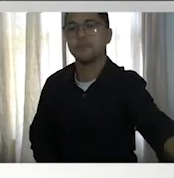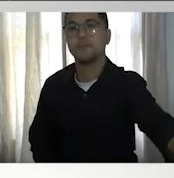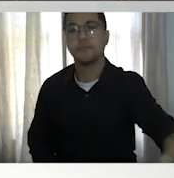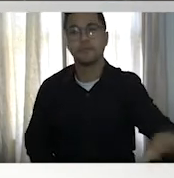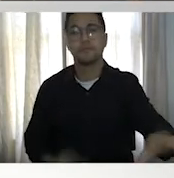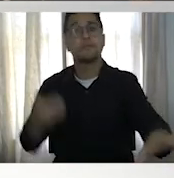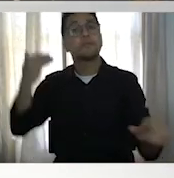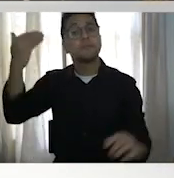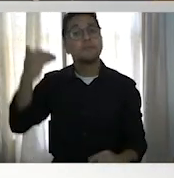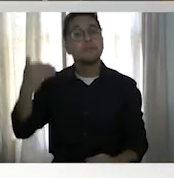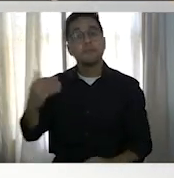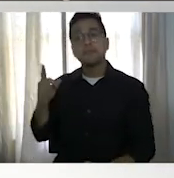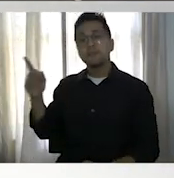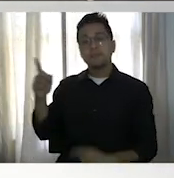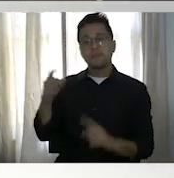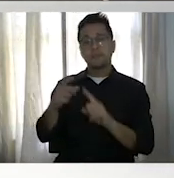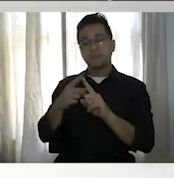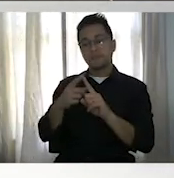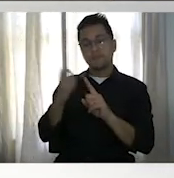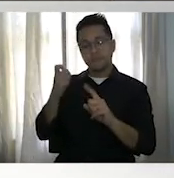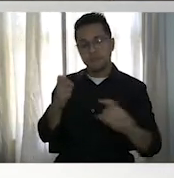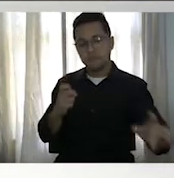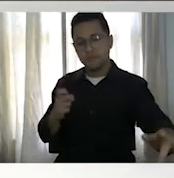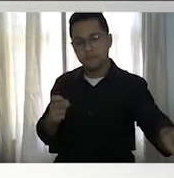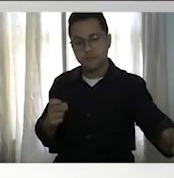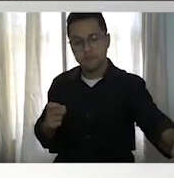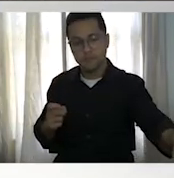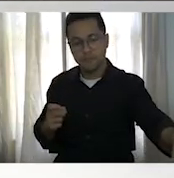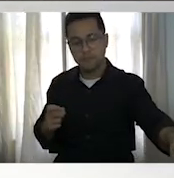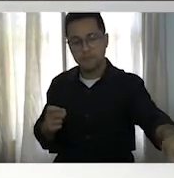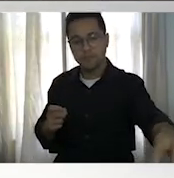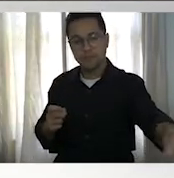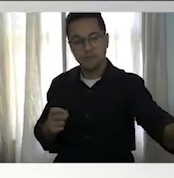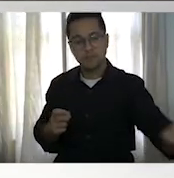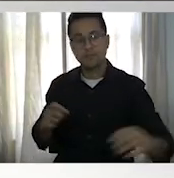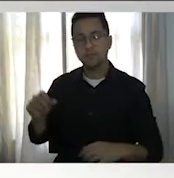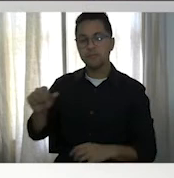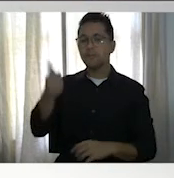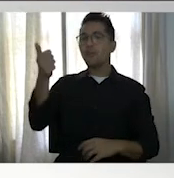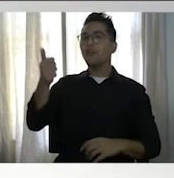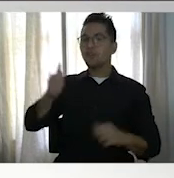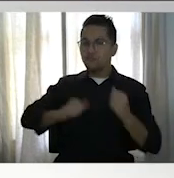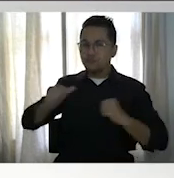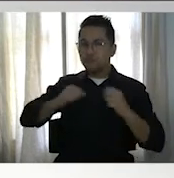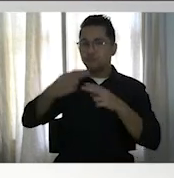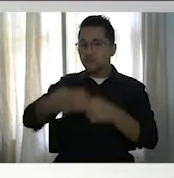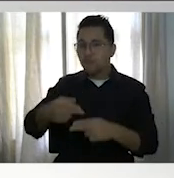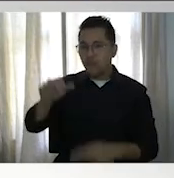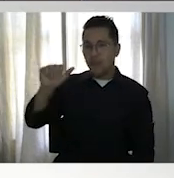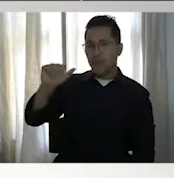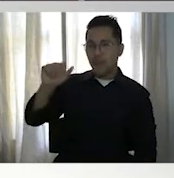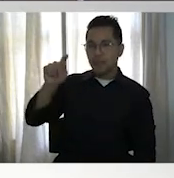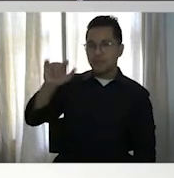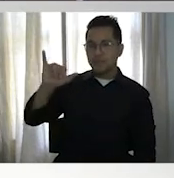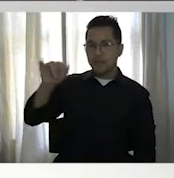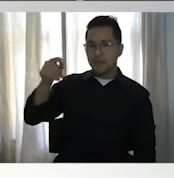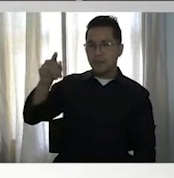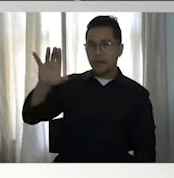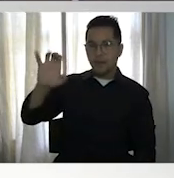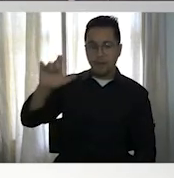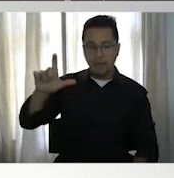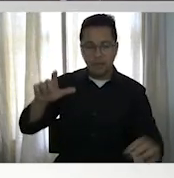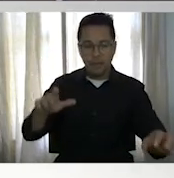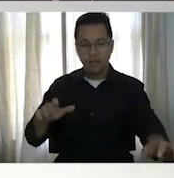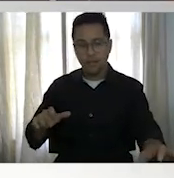This is from another show called Atypical. I don't know if you've seen that, but it's